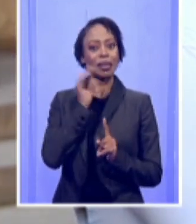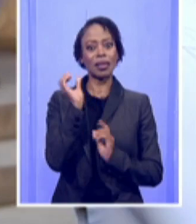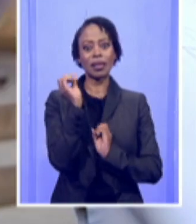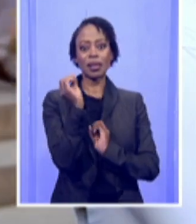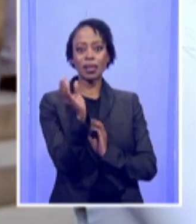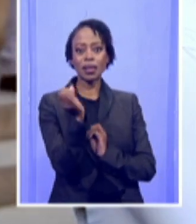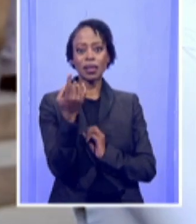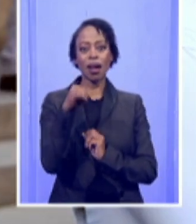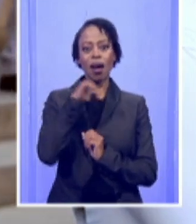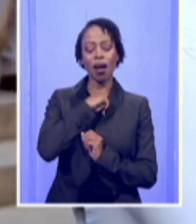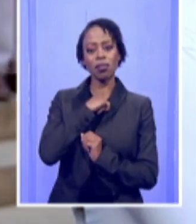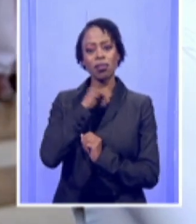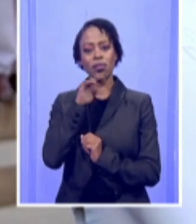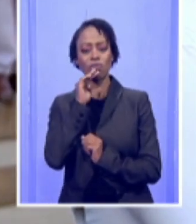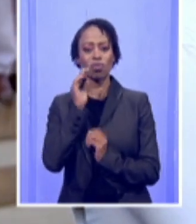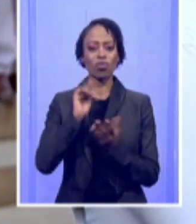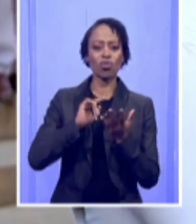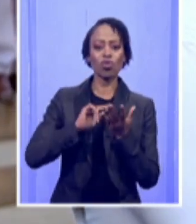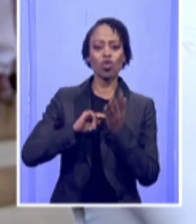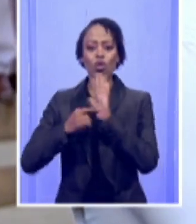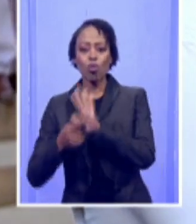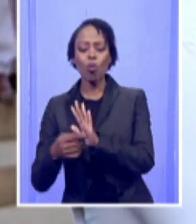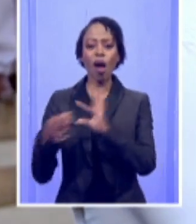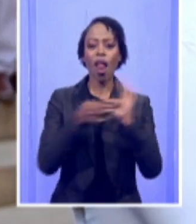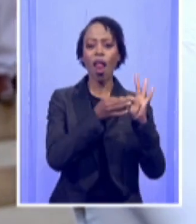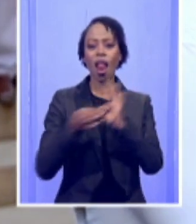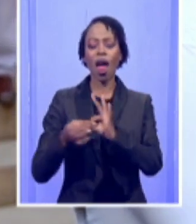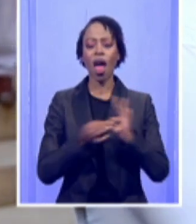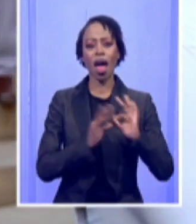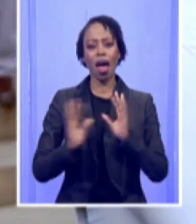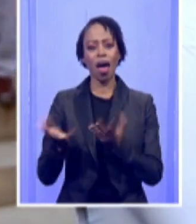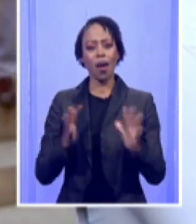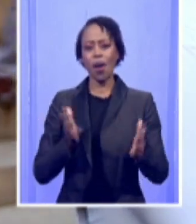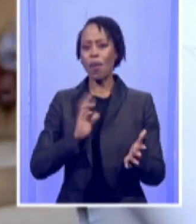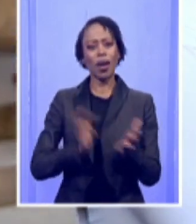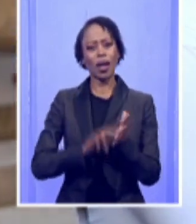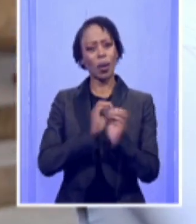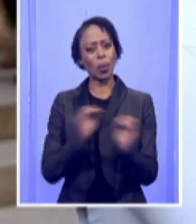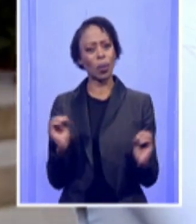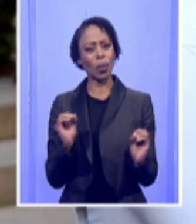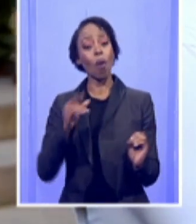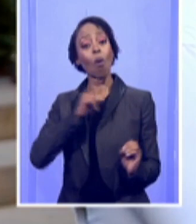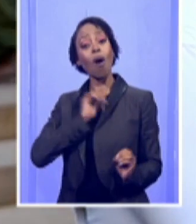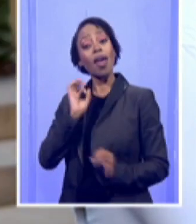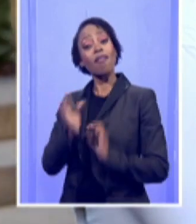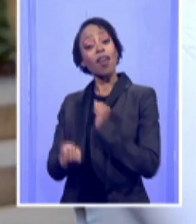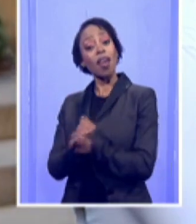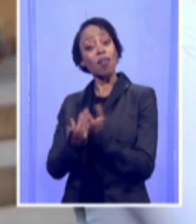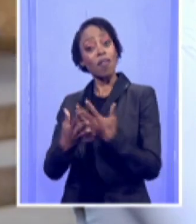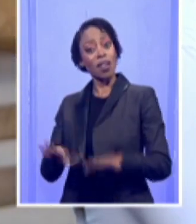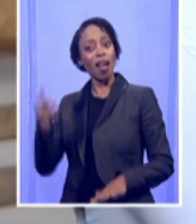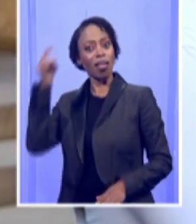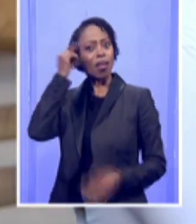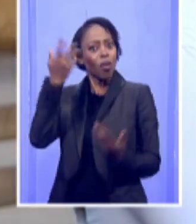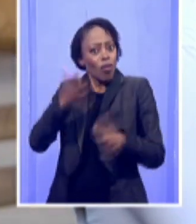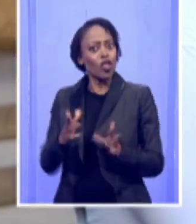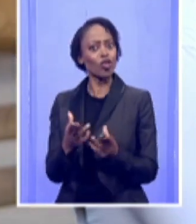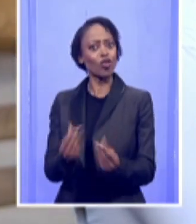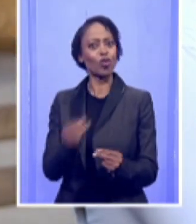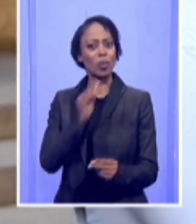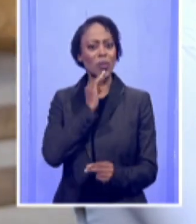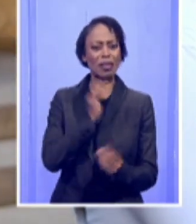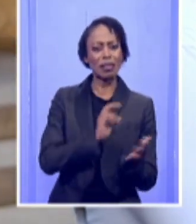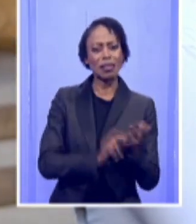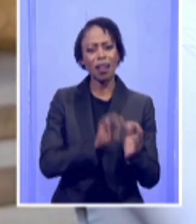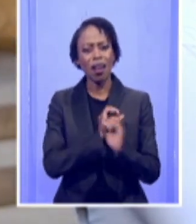is that we're trying to prove a link between the two, because it's not necessary to prove a link. If we did prove a link, which I think we did, it's not necessary